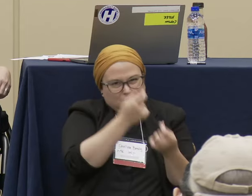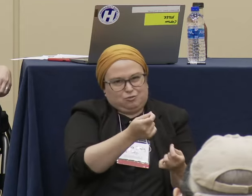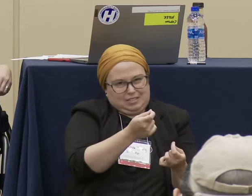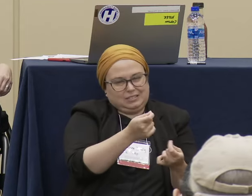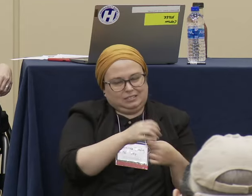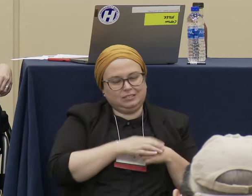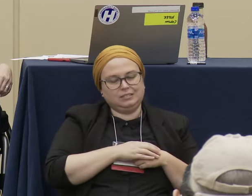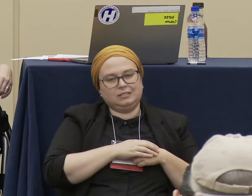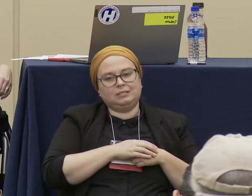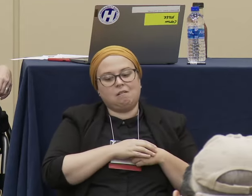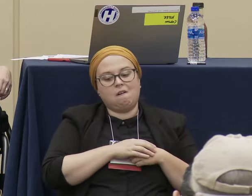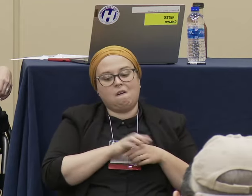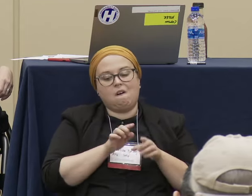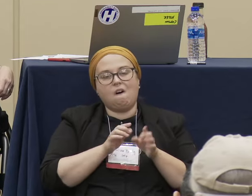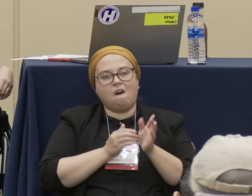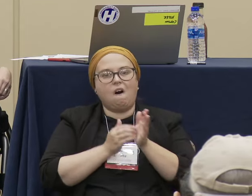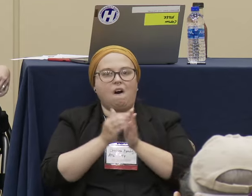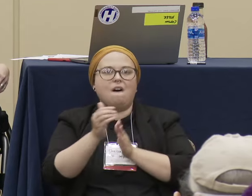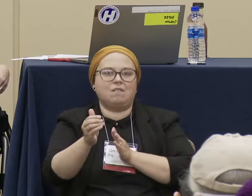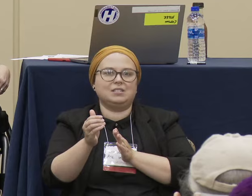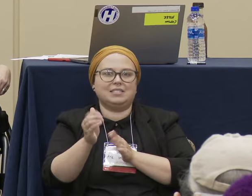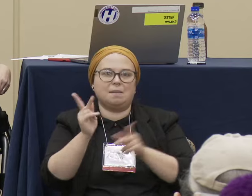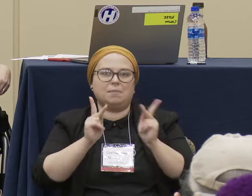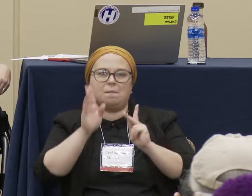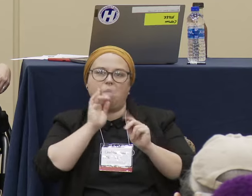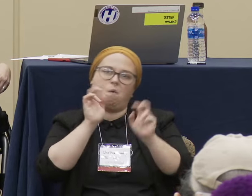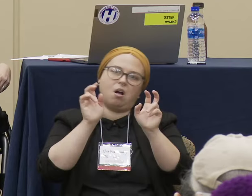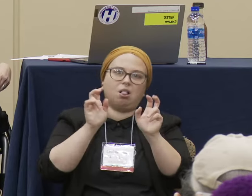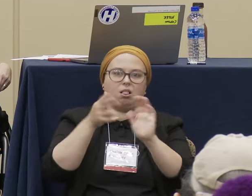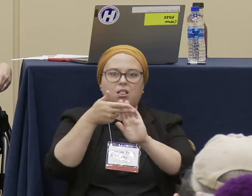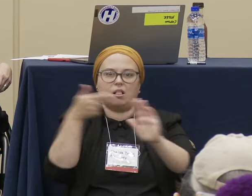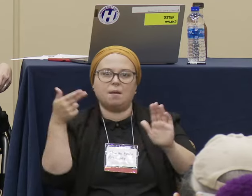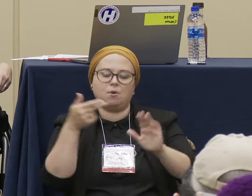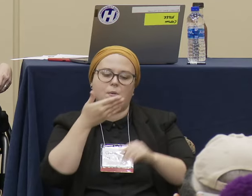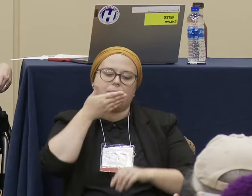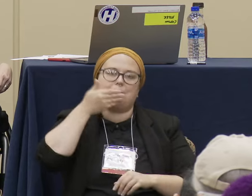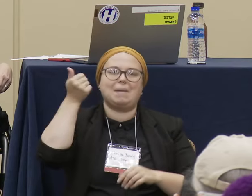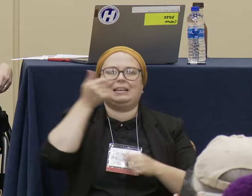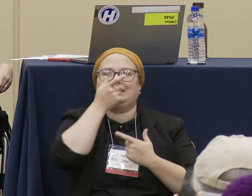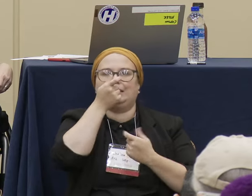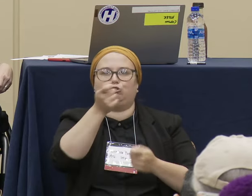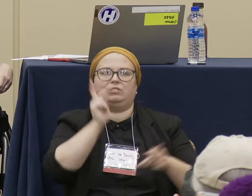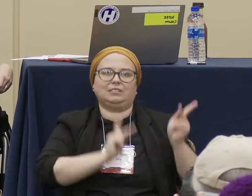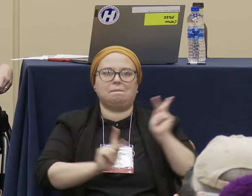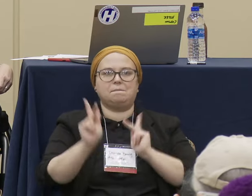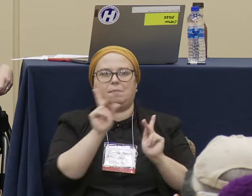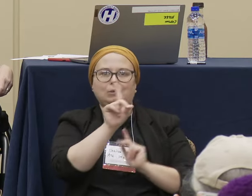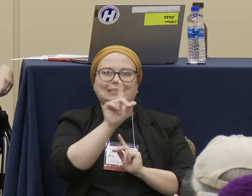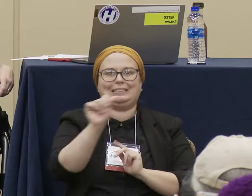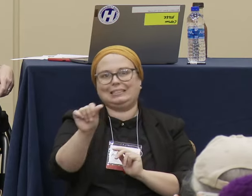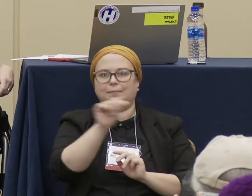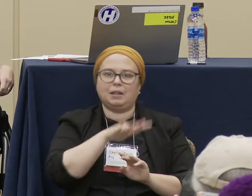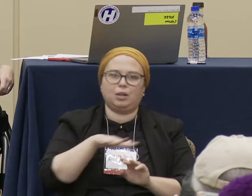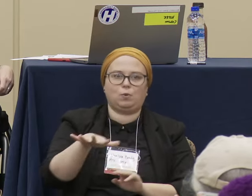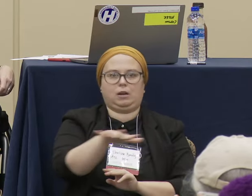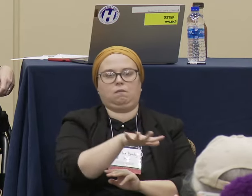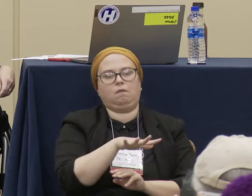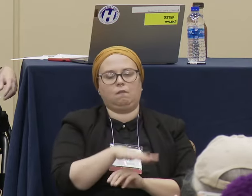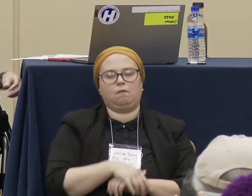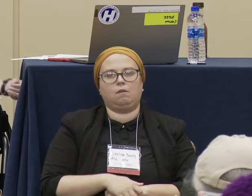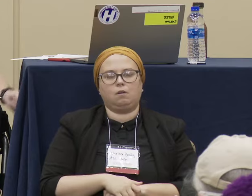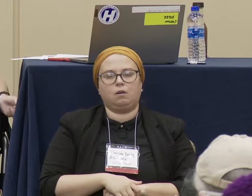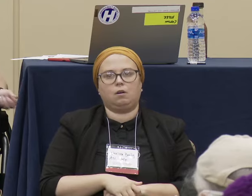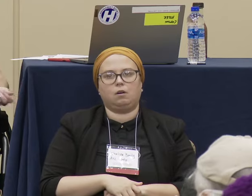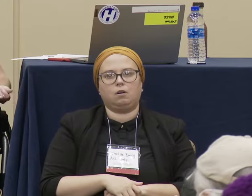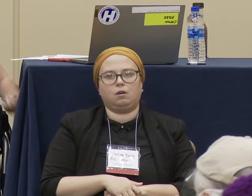terms of the best interests of the people, especially in disability arena, where the impetus is